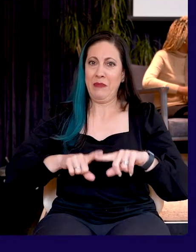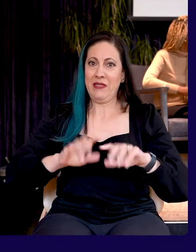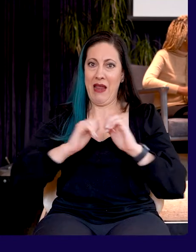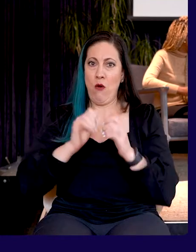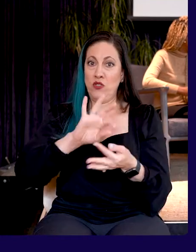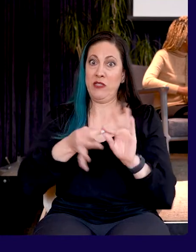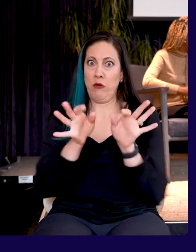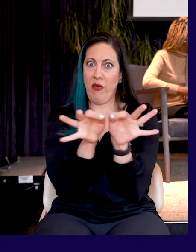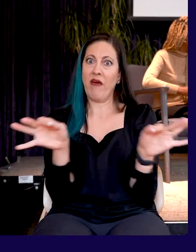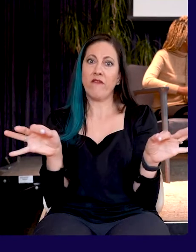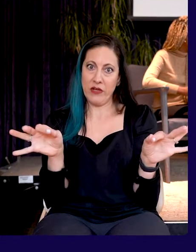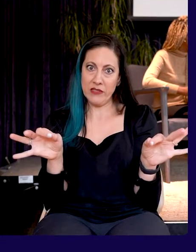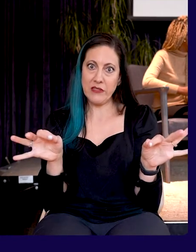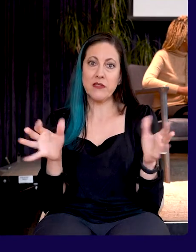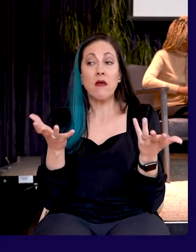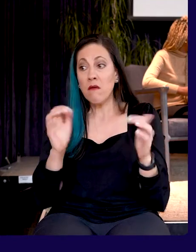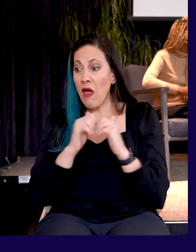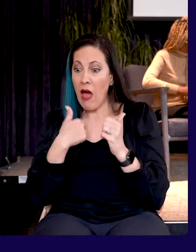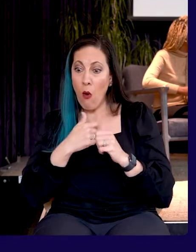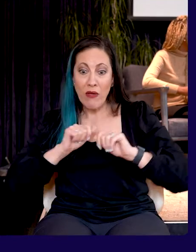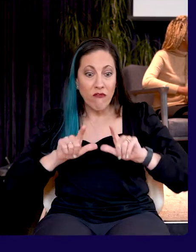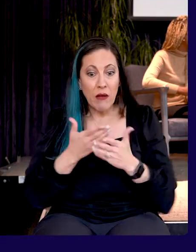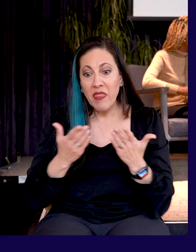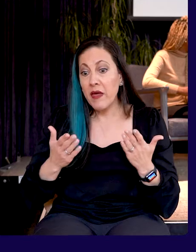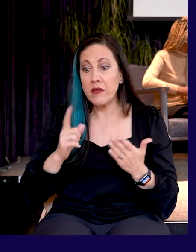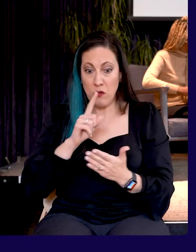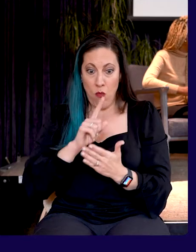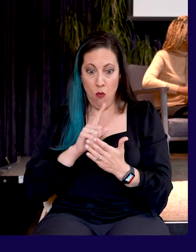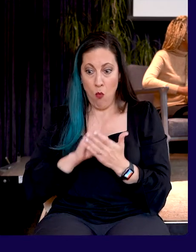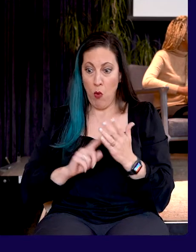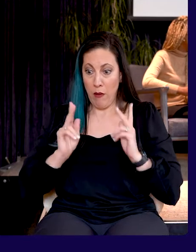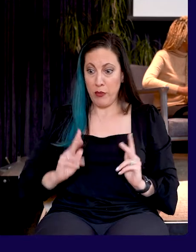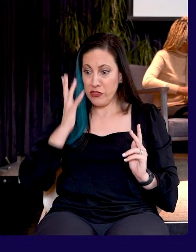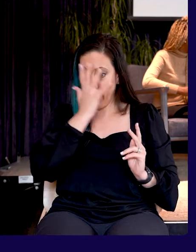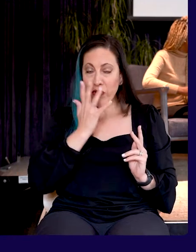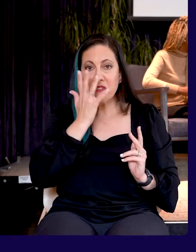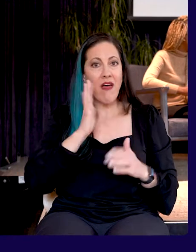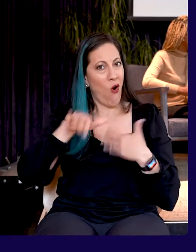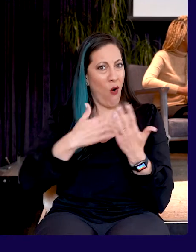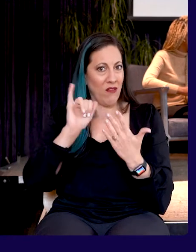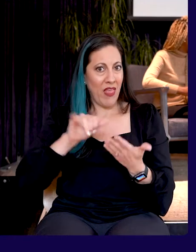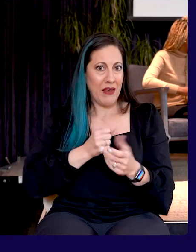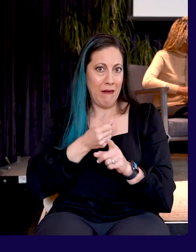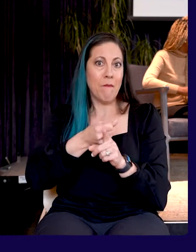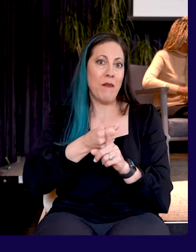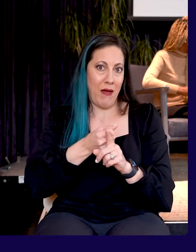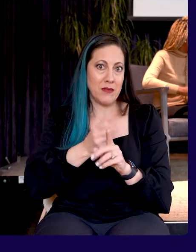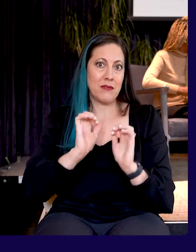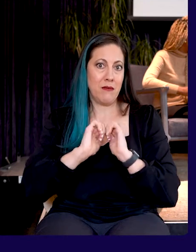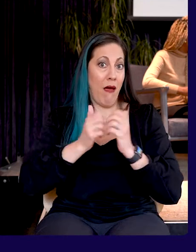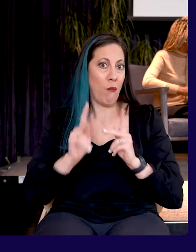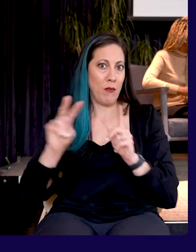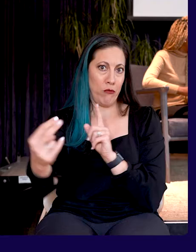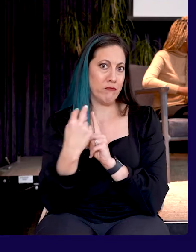because of the way that you frame them, the body that they're coming from, all of these different things, right? Especially, I think, anytime